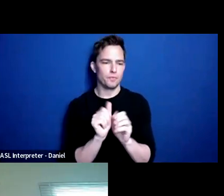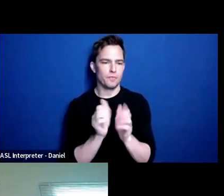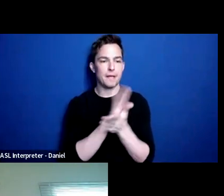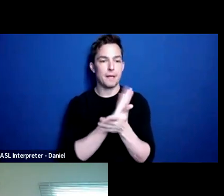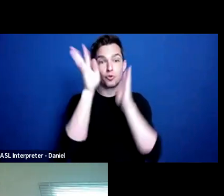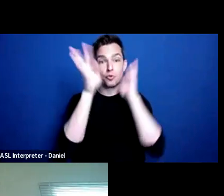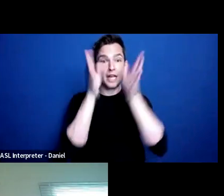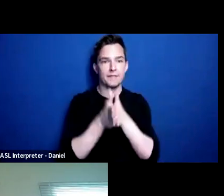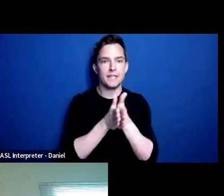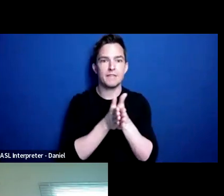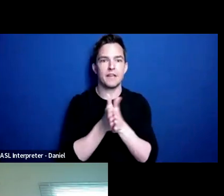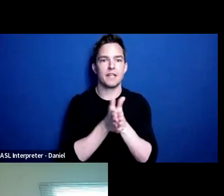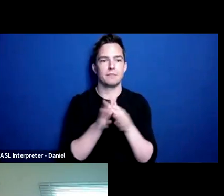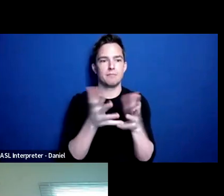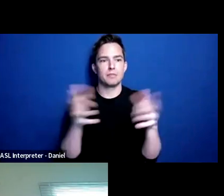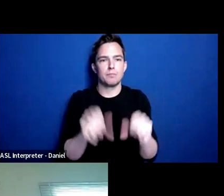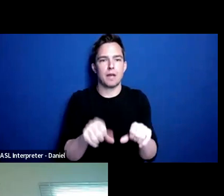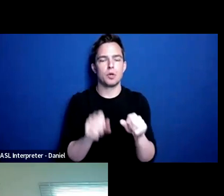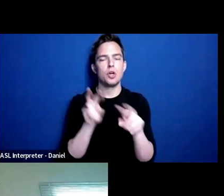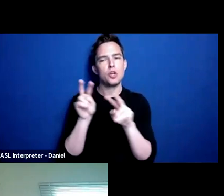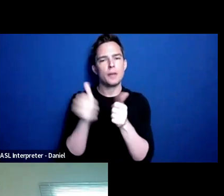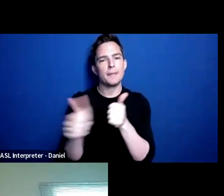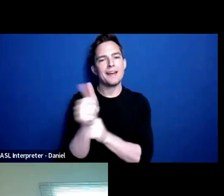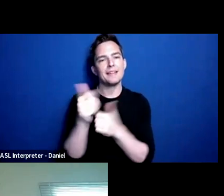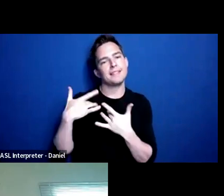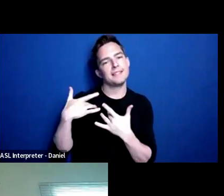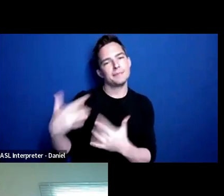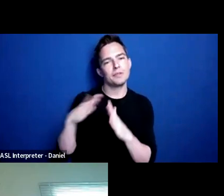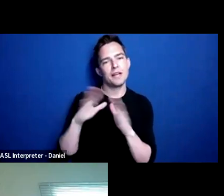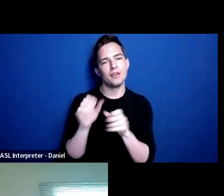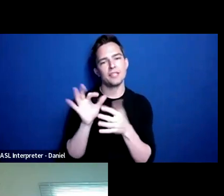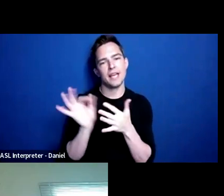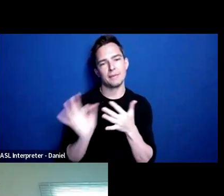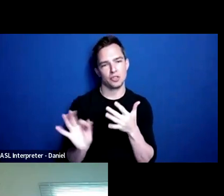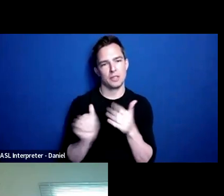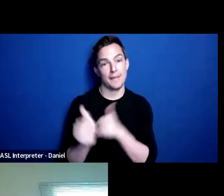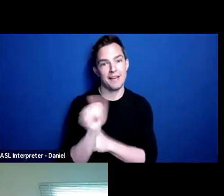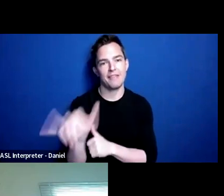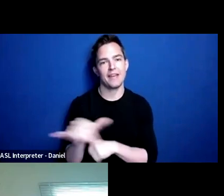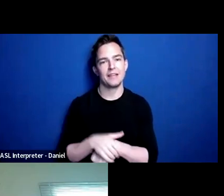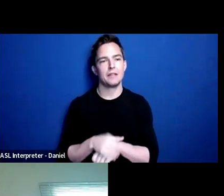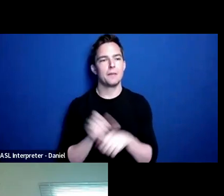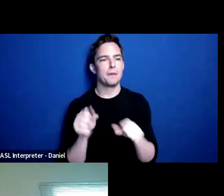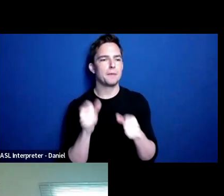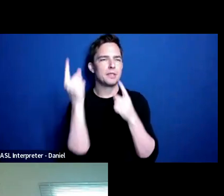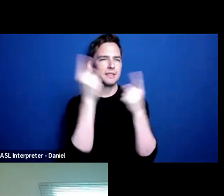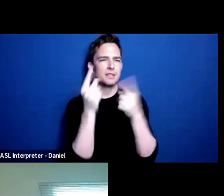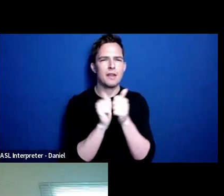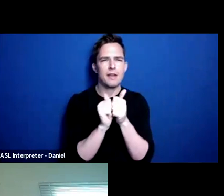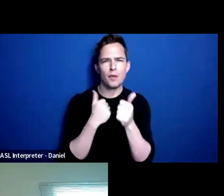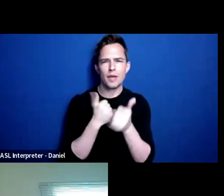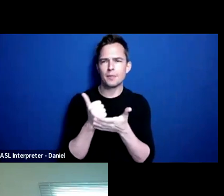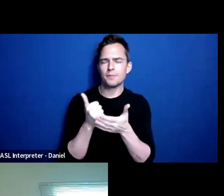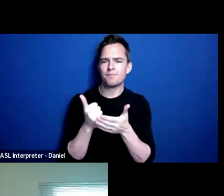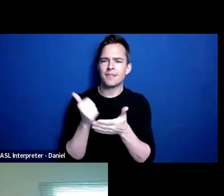innovative as possible, looking beyond typical housing options and being able to consider how can we get